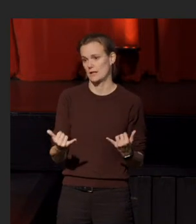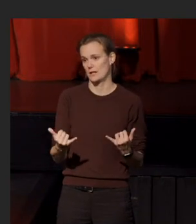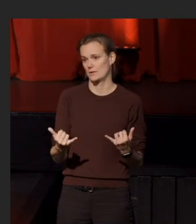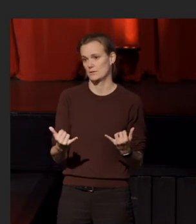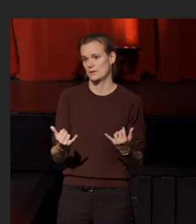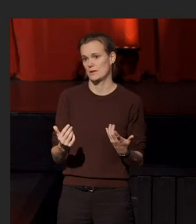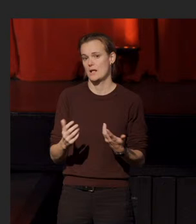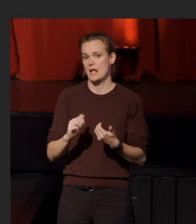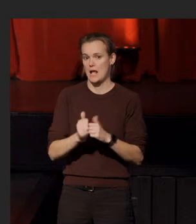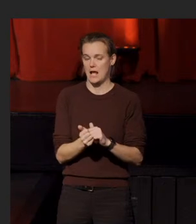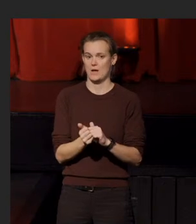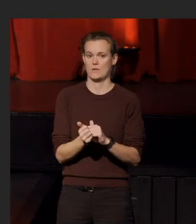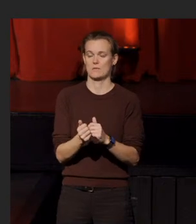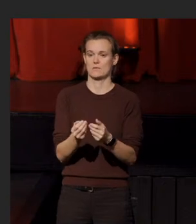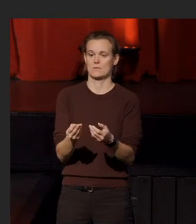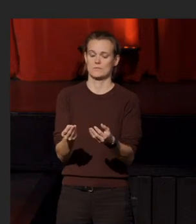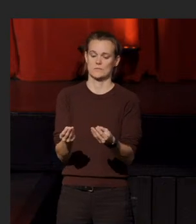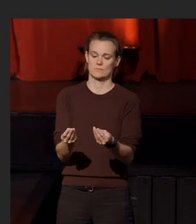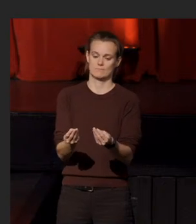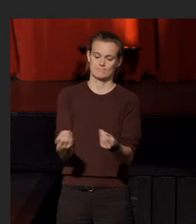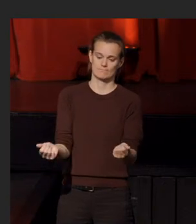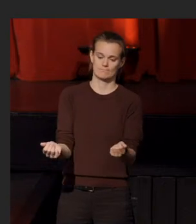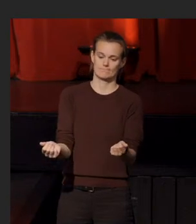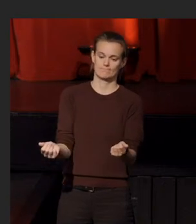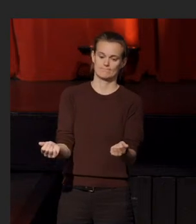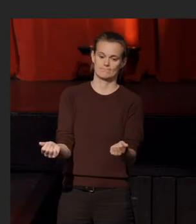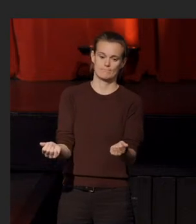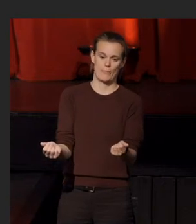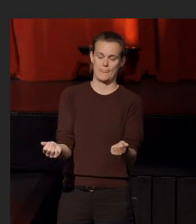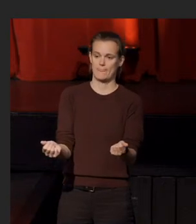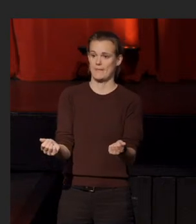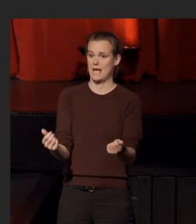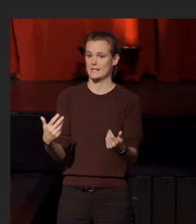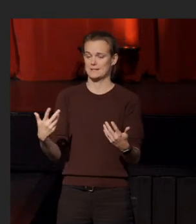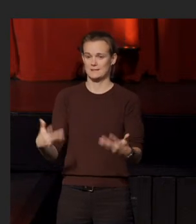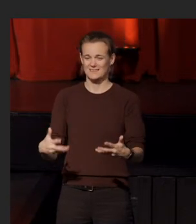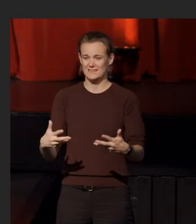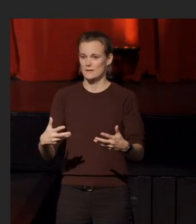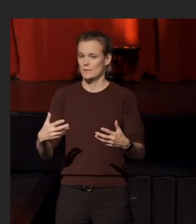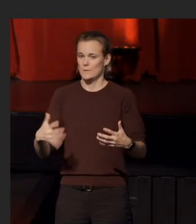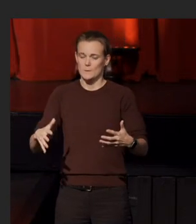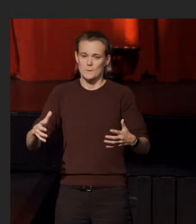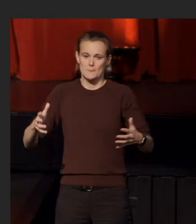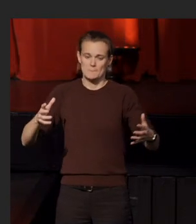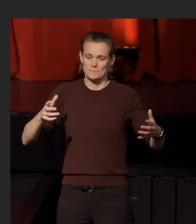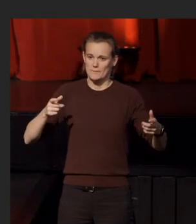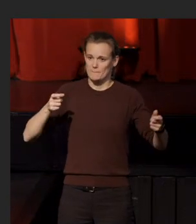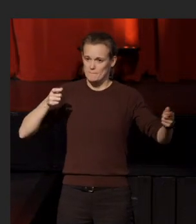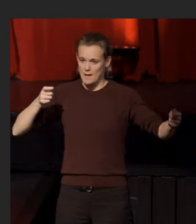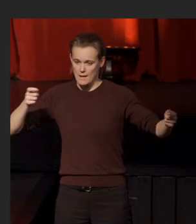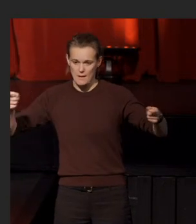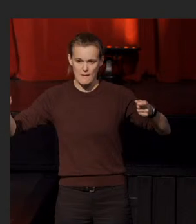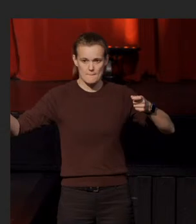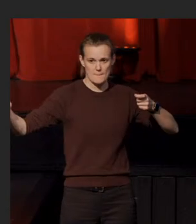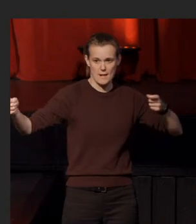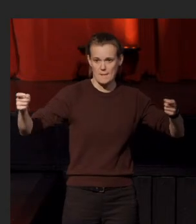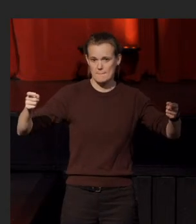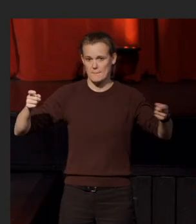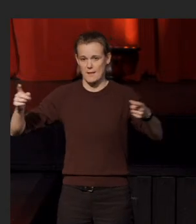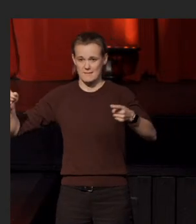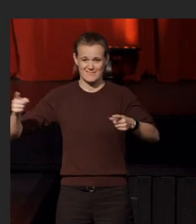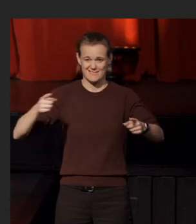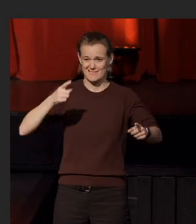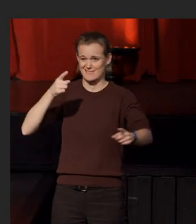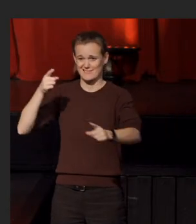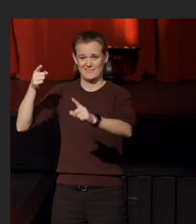How to fix these deep tectonic forces that are leading us in this direction, I'm not sure I even